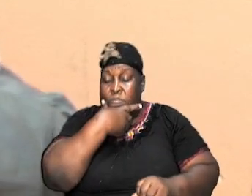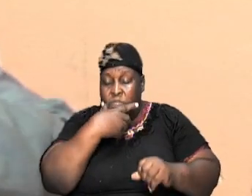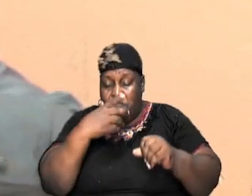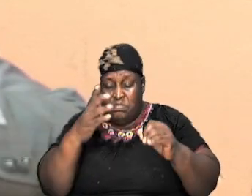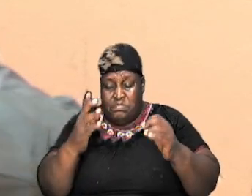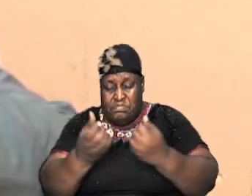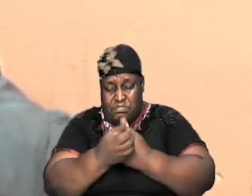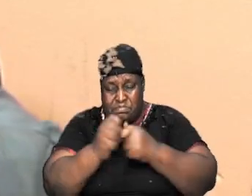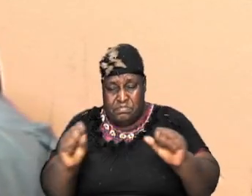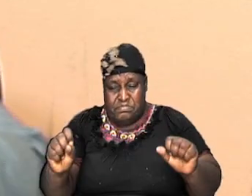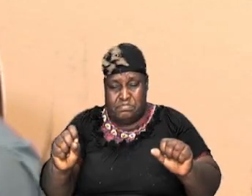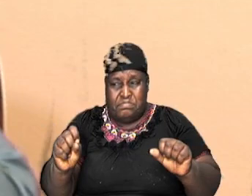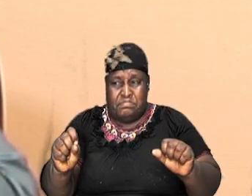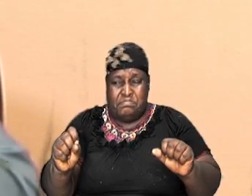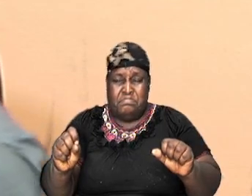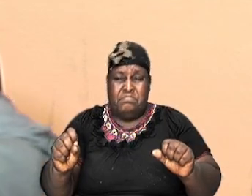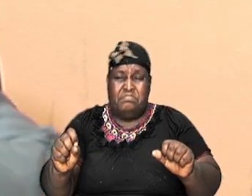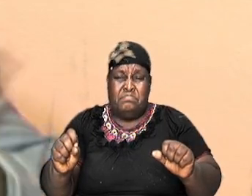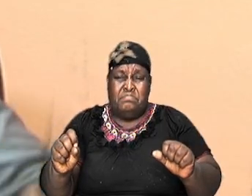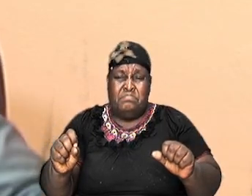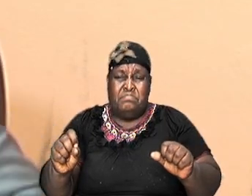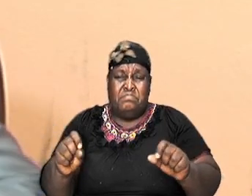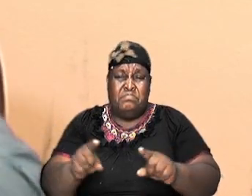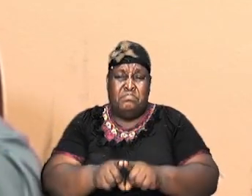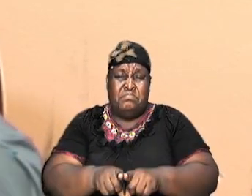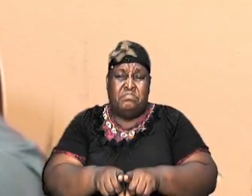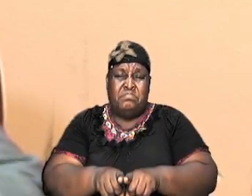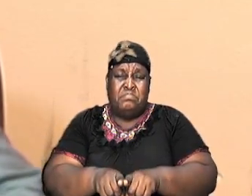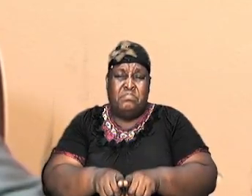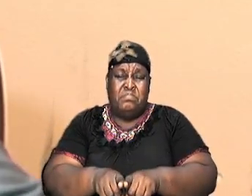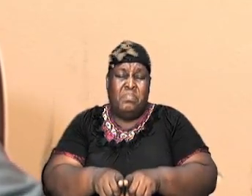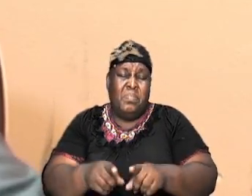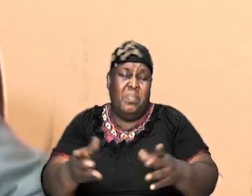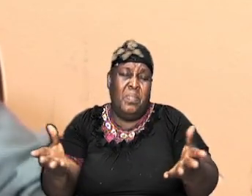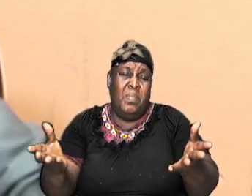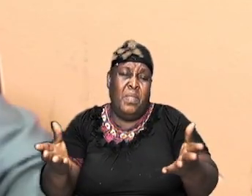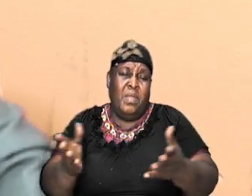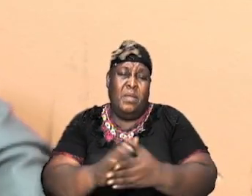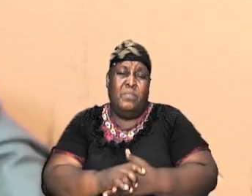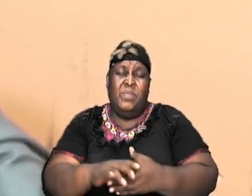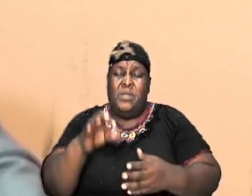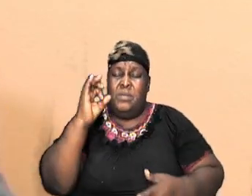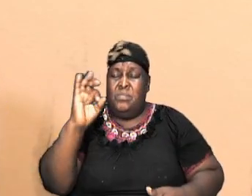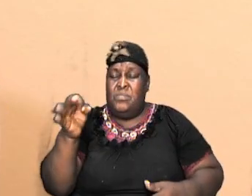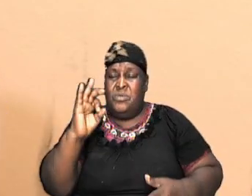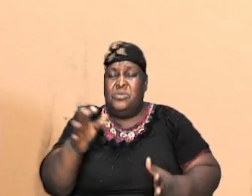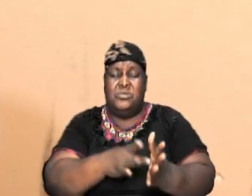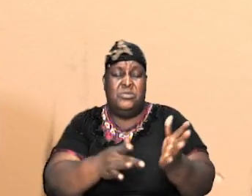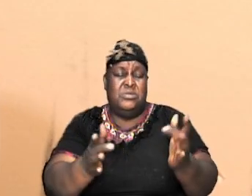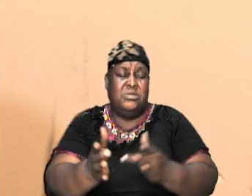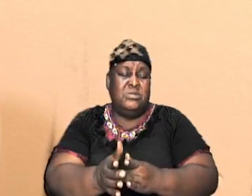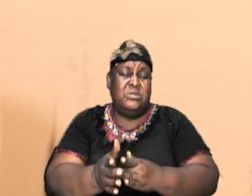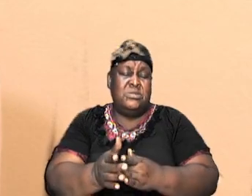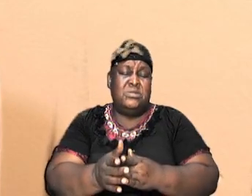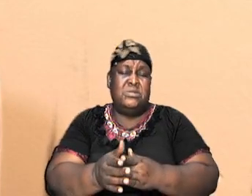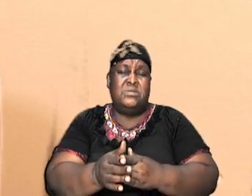know, as opposed to just a blanket, I'm going to just preach Christ and that's it.